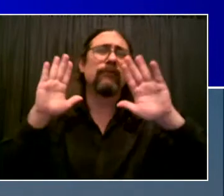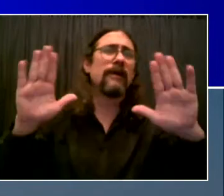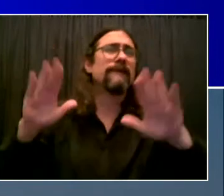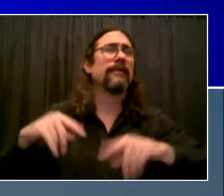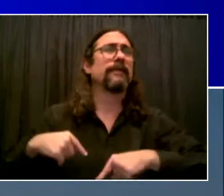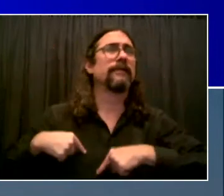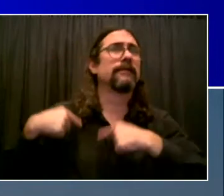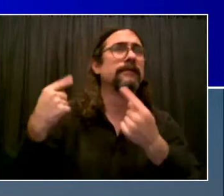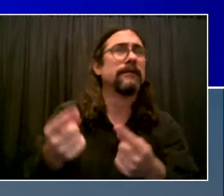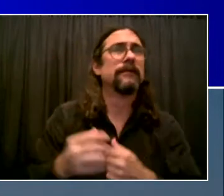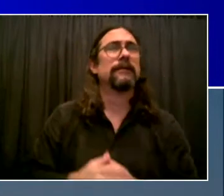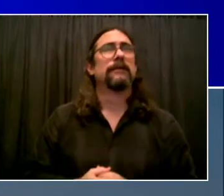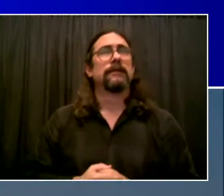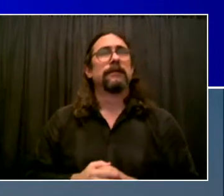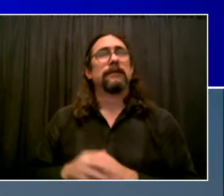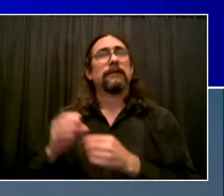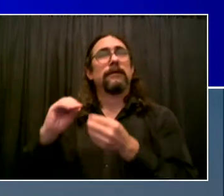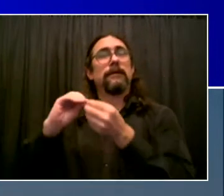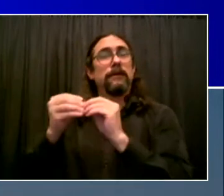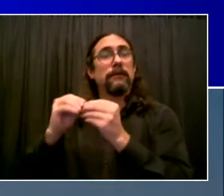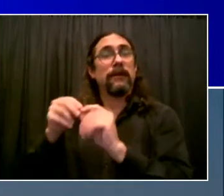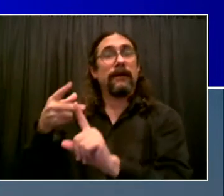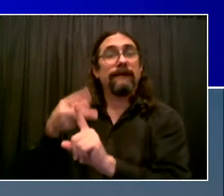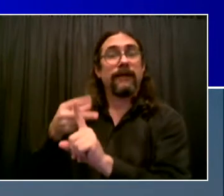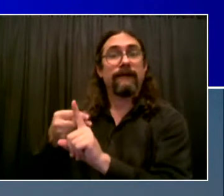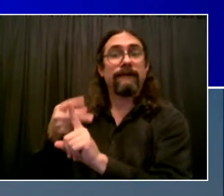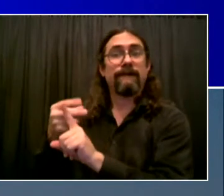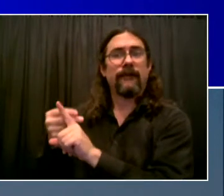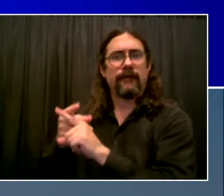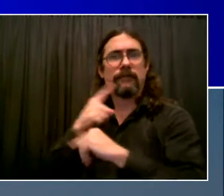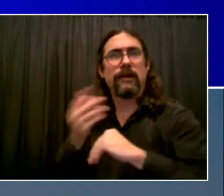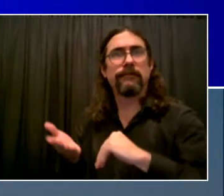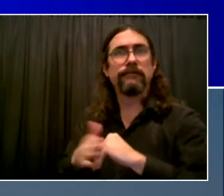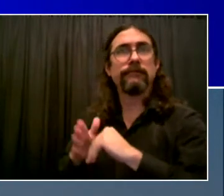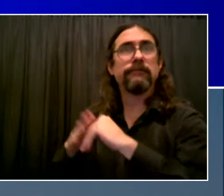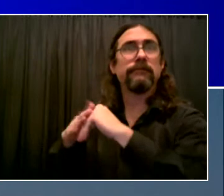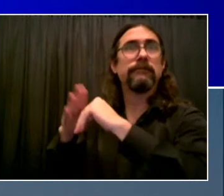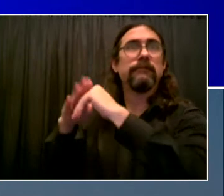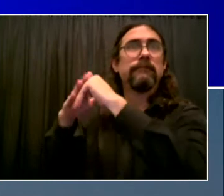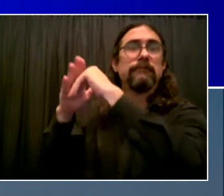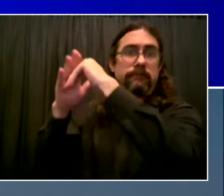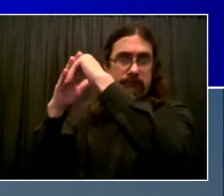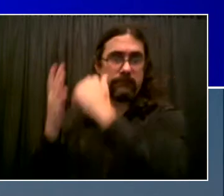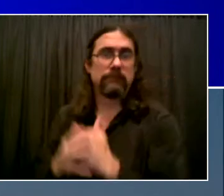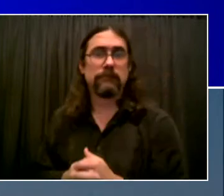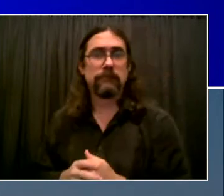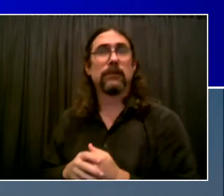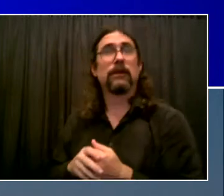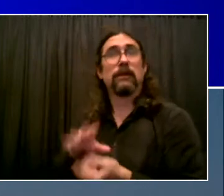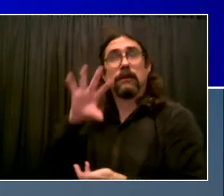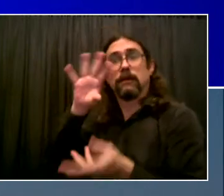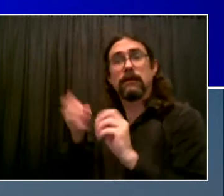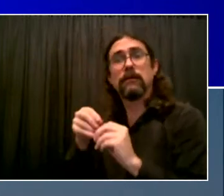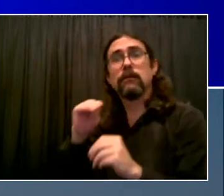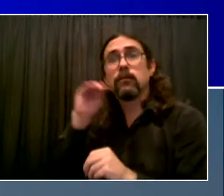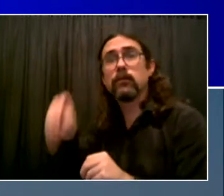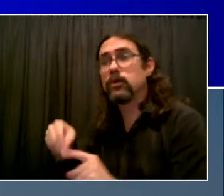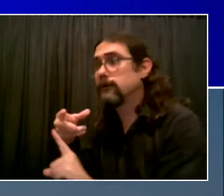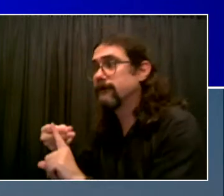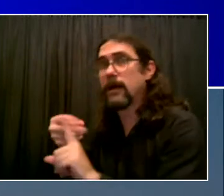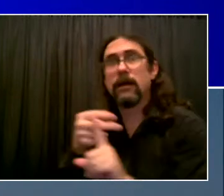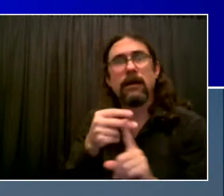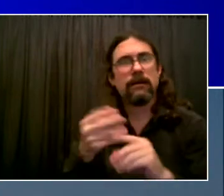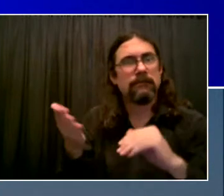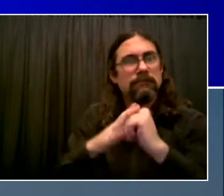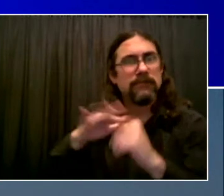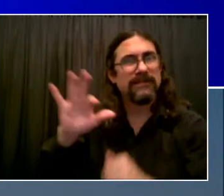That's huge in terms of saving lives, in terms of protecting people, in terms of bringing New York City back. We've also seen a